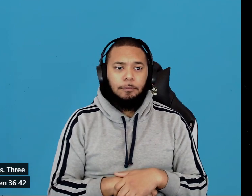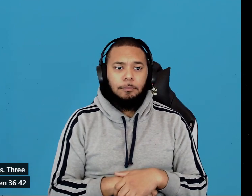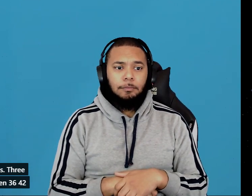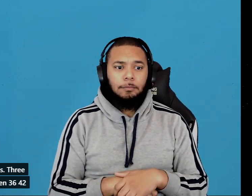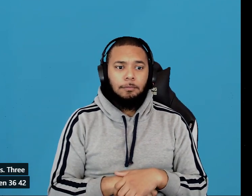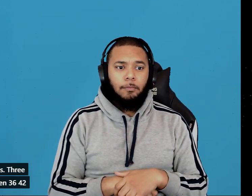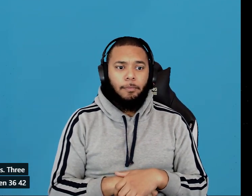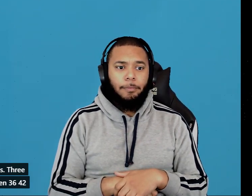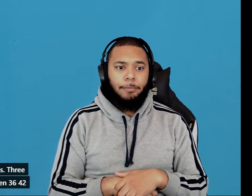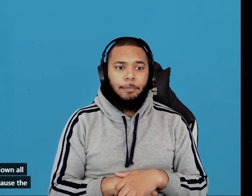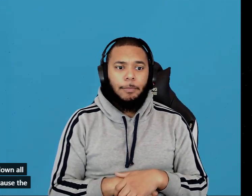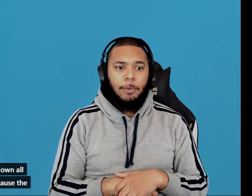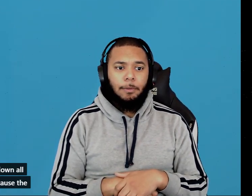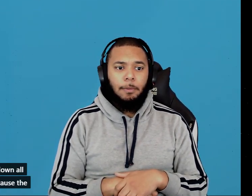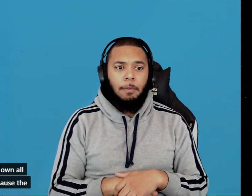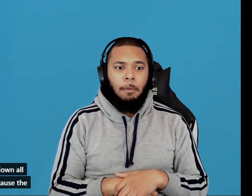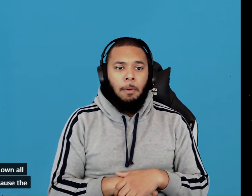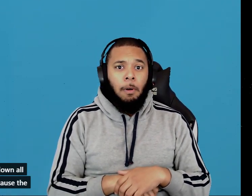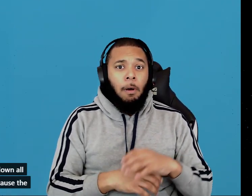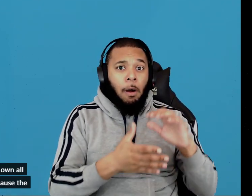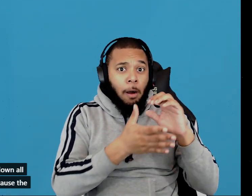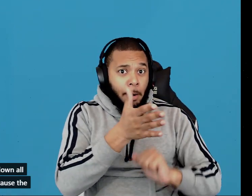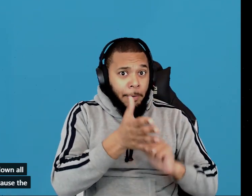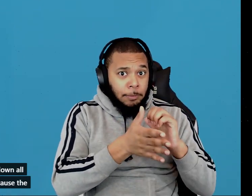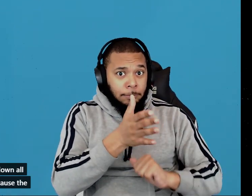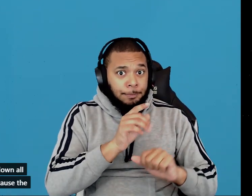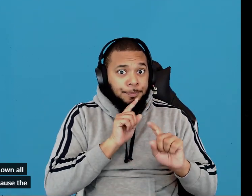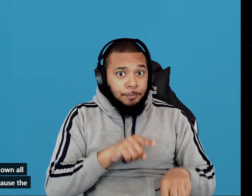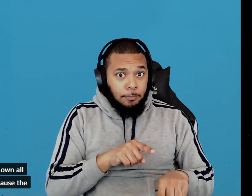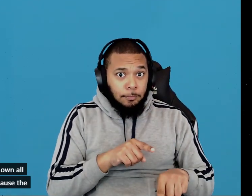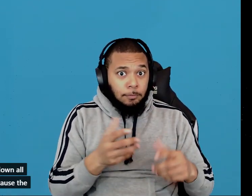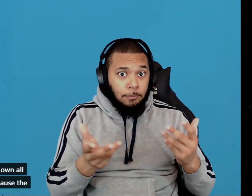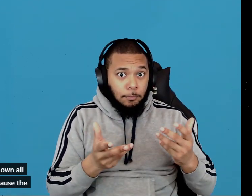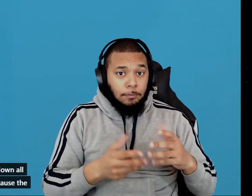All right, between 36 and 42, there are 6 remaining.